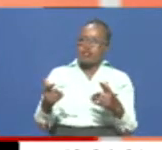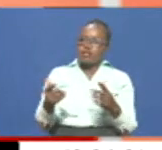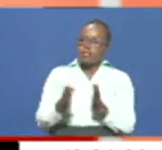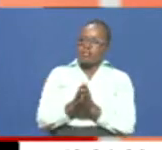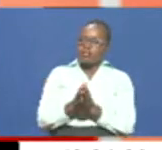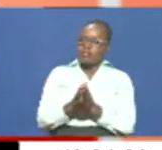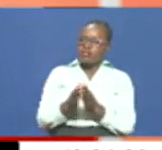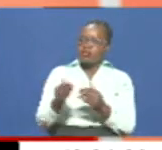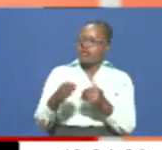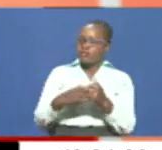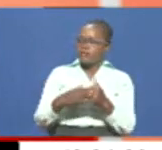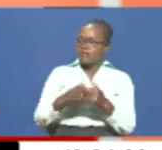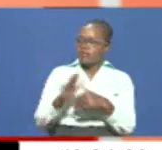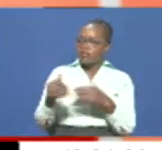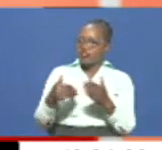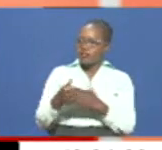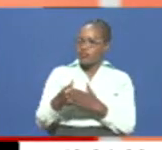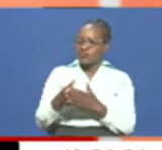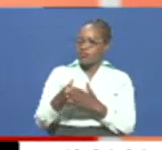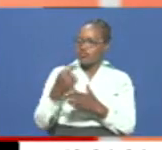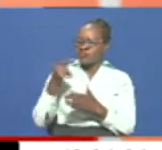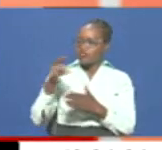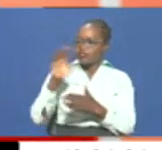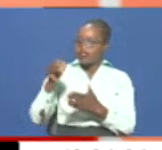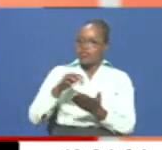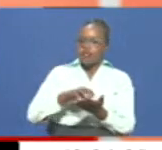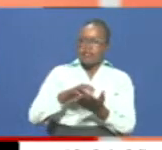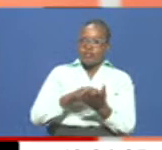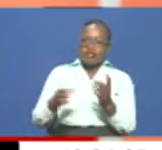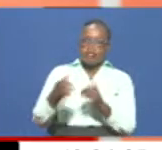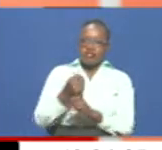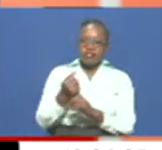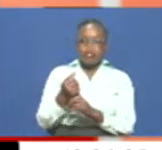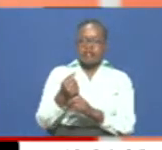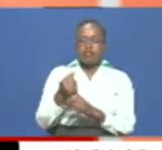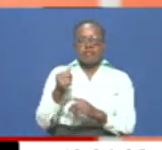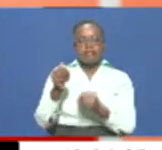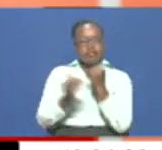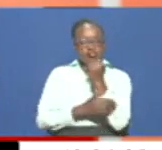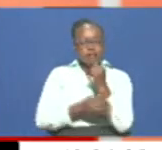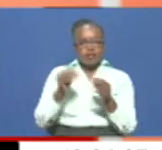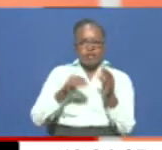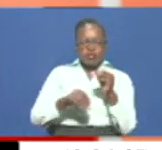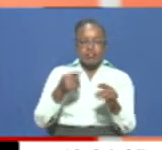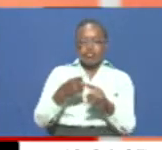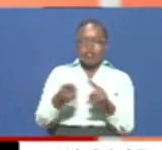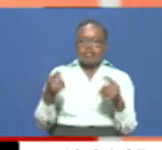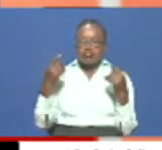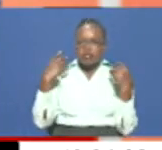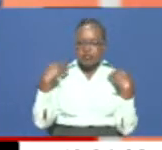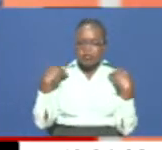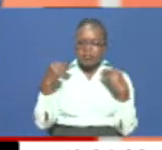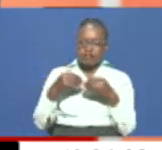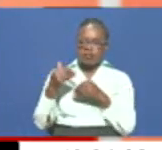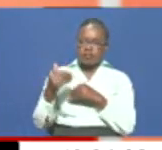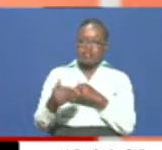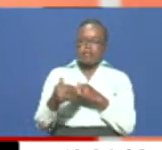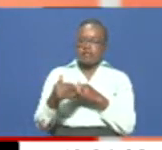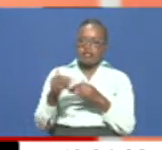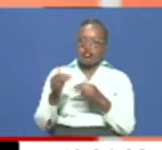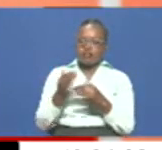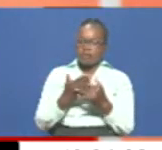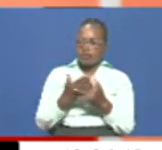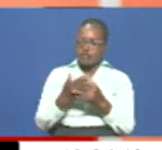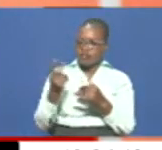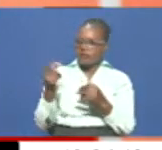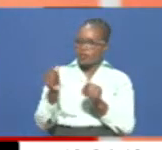100% status will be achieved, which will be a big thing, not for election, But in terms of sports moving forward, between 2017